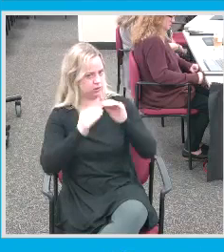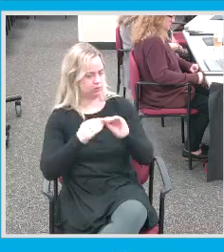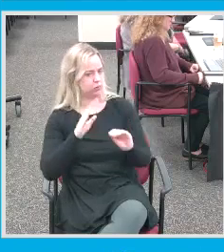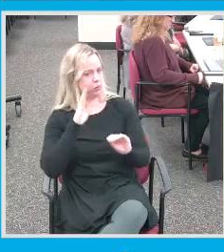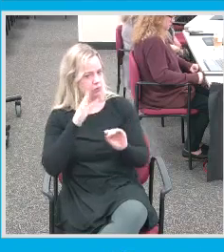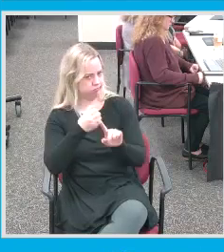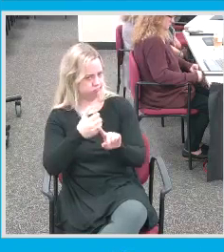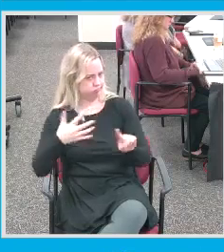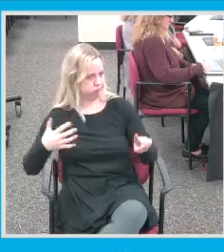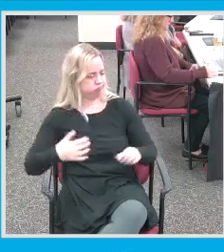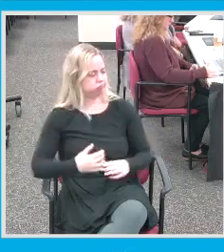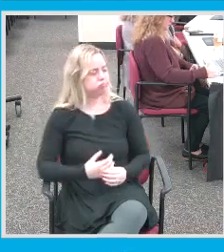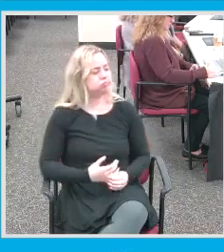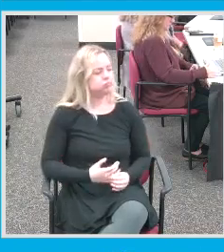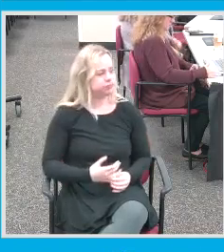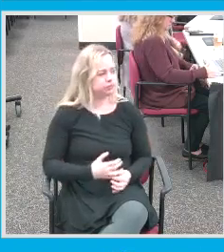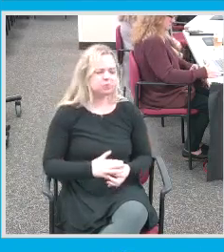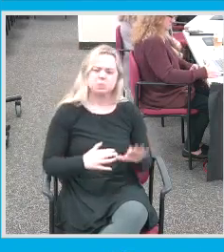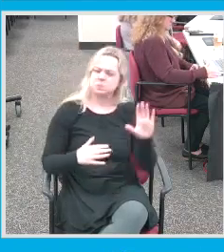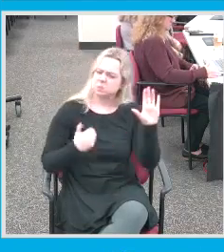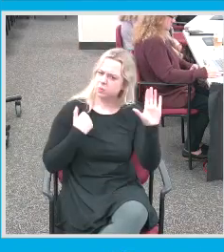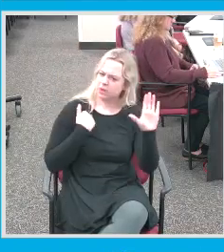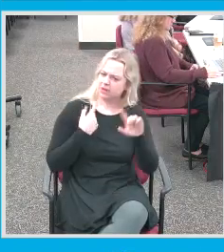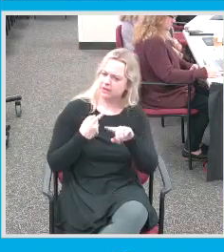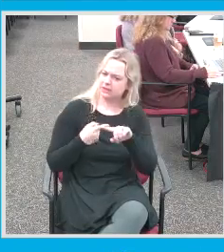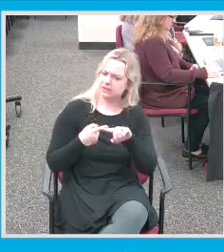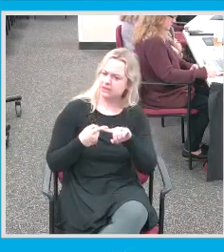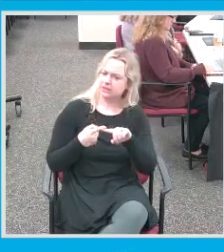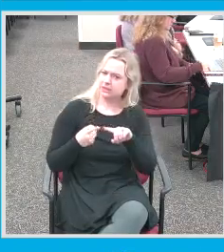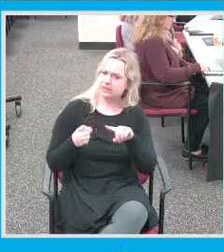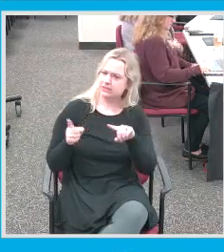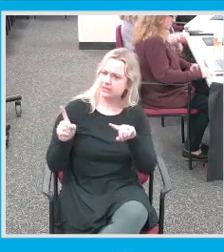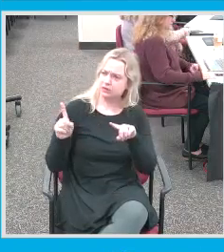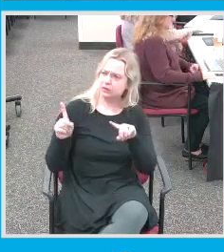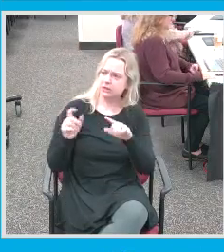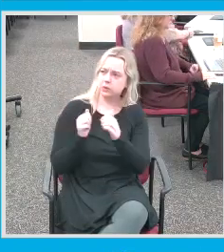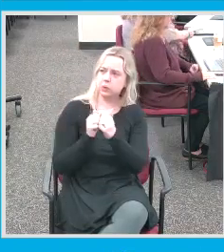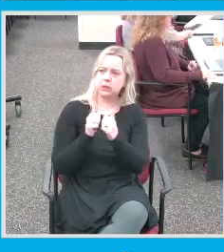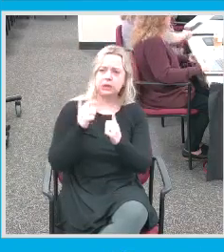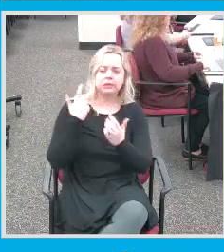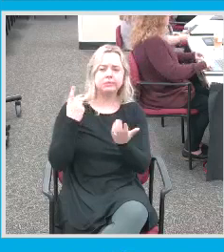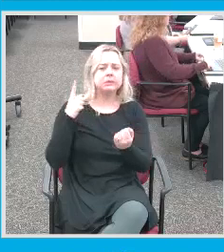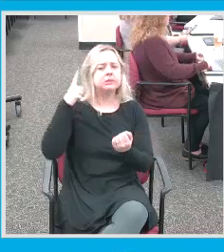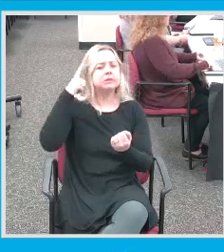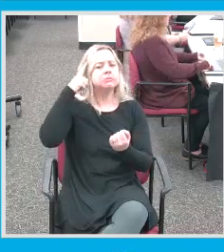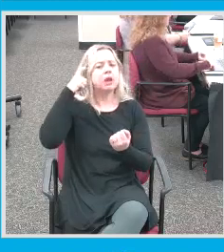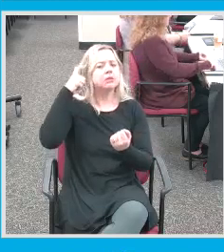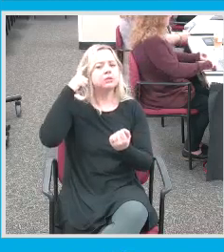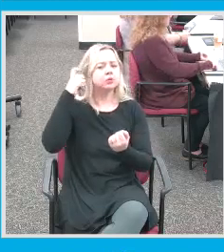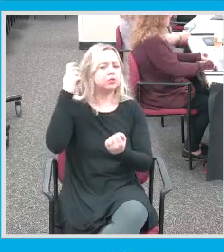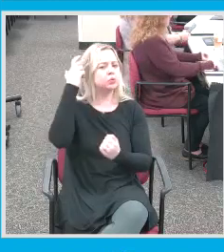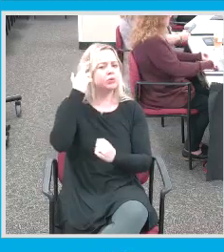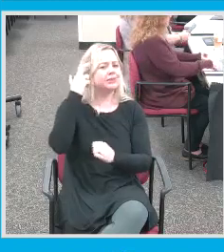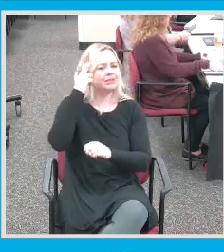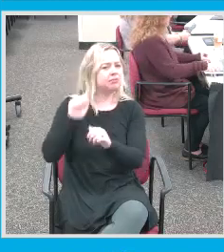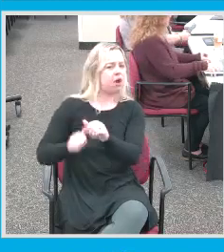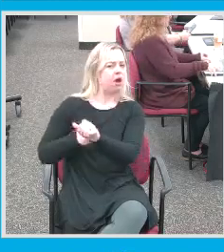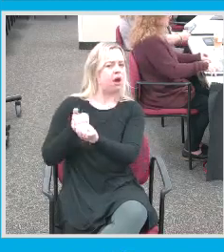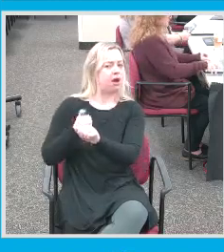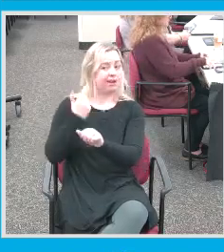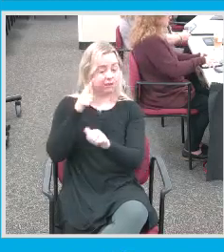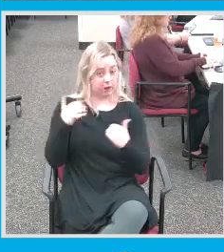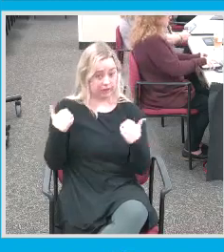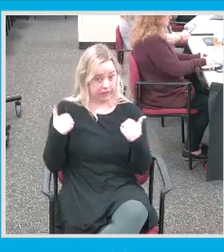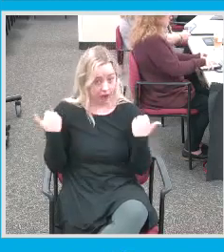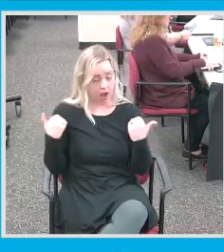Okay. And then is there a difference in suspected motivation among the younger kids versus the, you